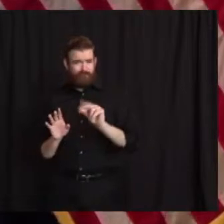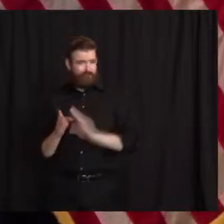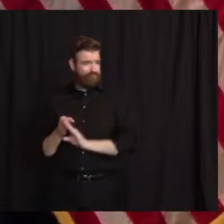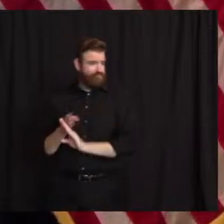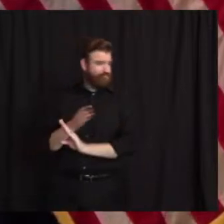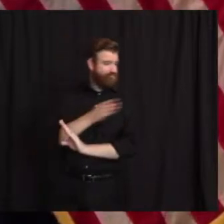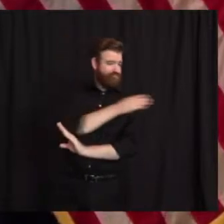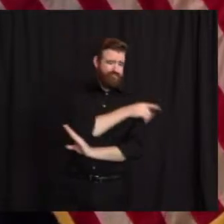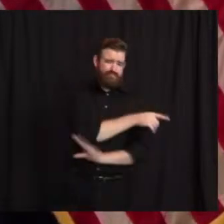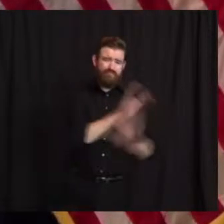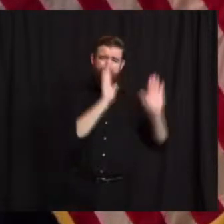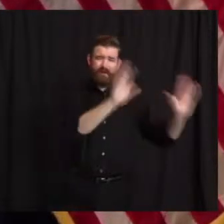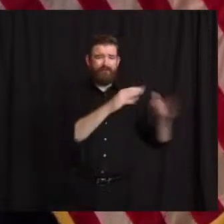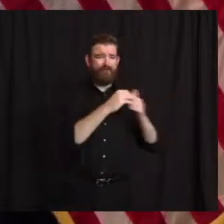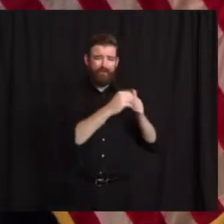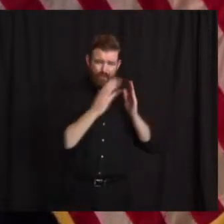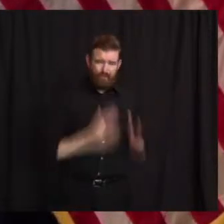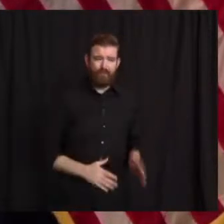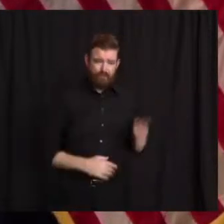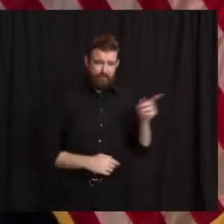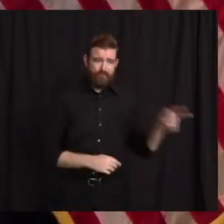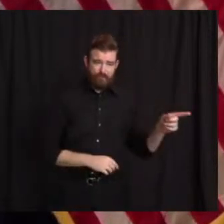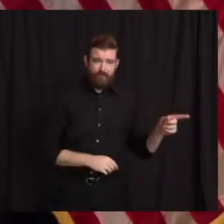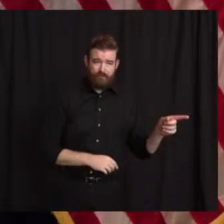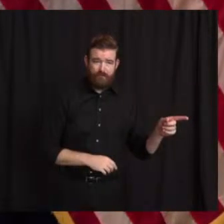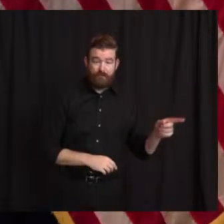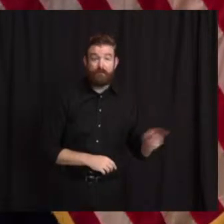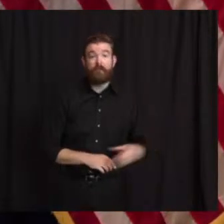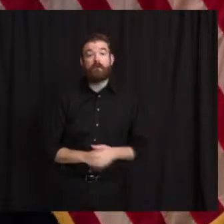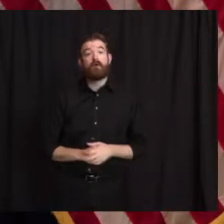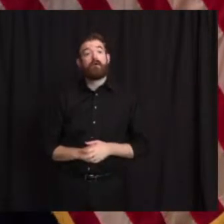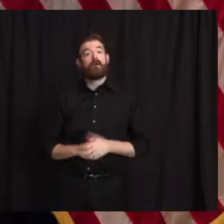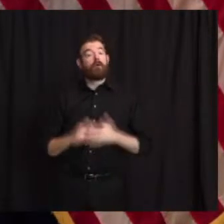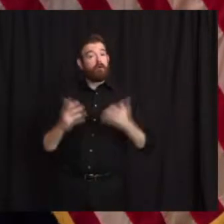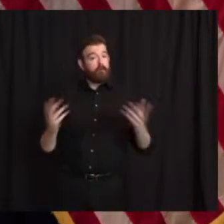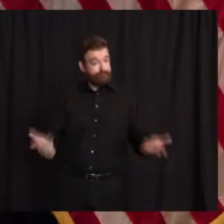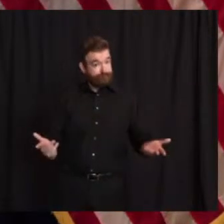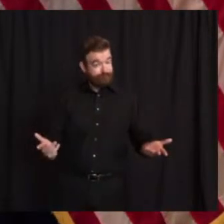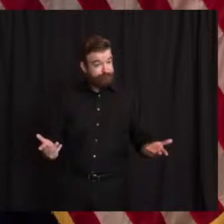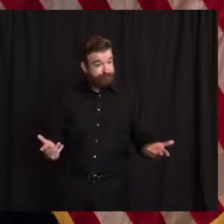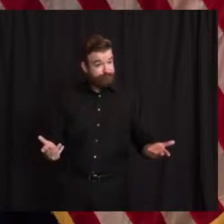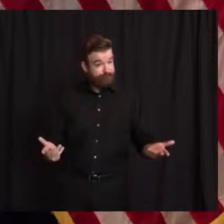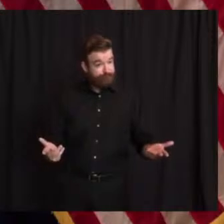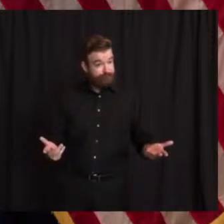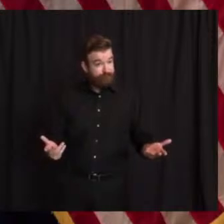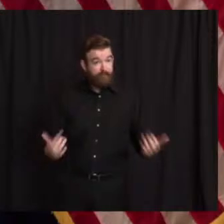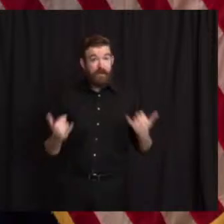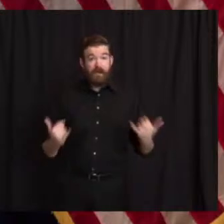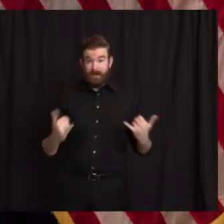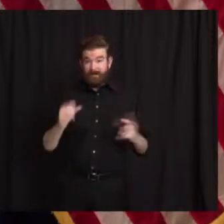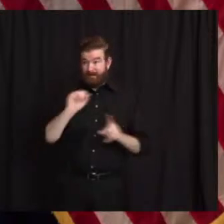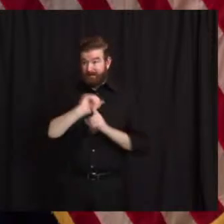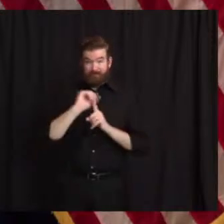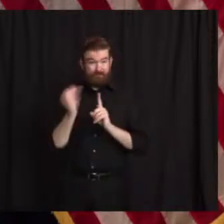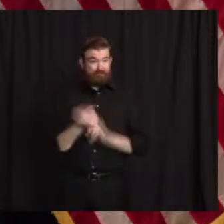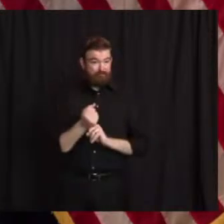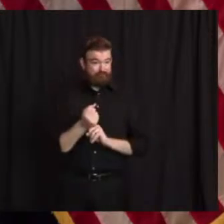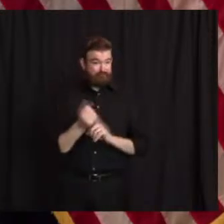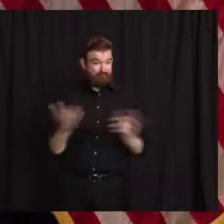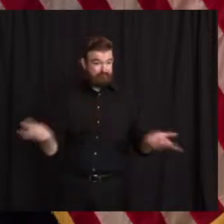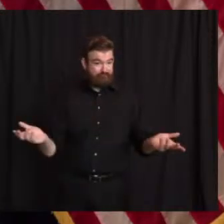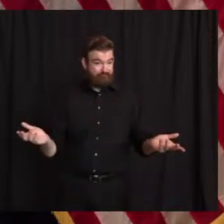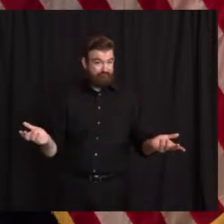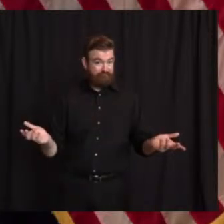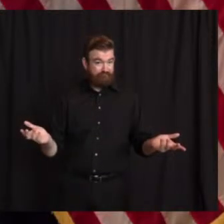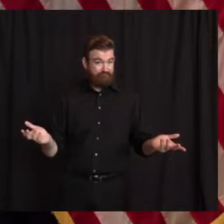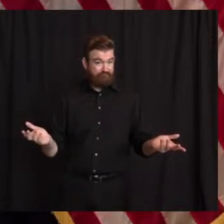we got here to begin with, a big part of the reason was to restore, not just get the economy growing and make it fair again, but